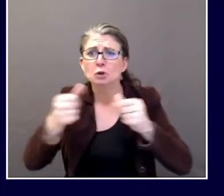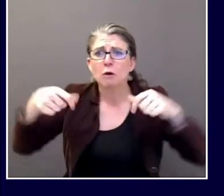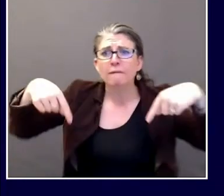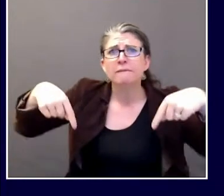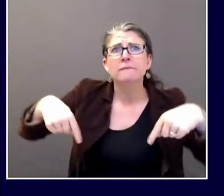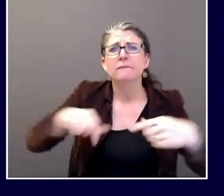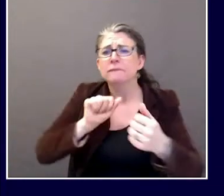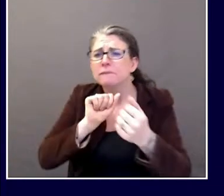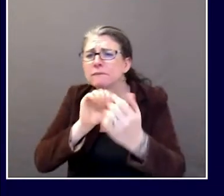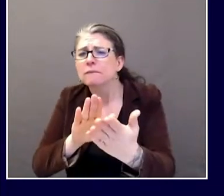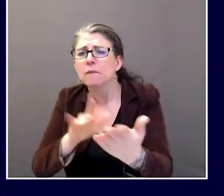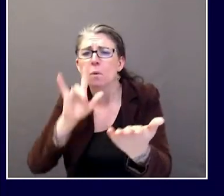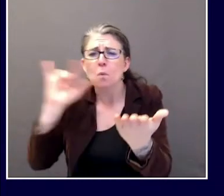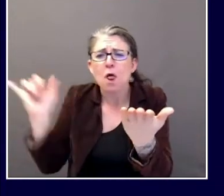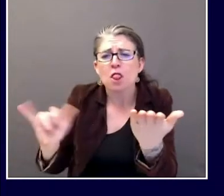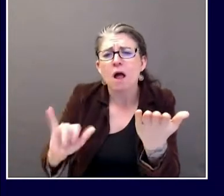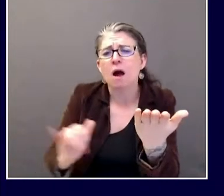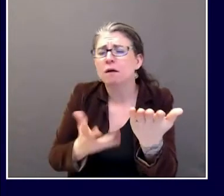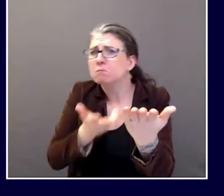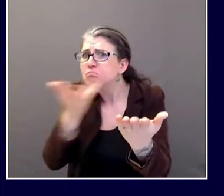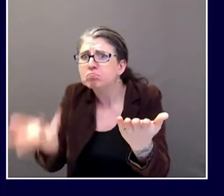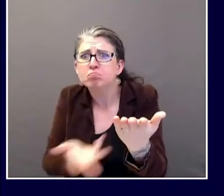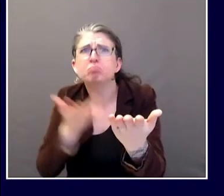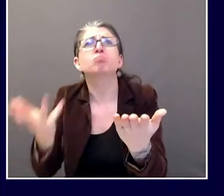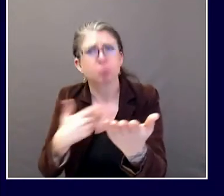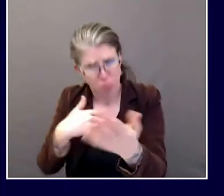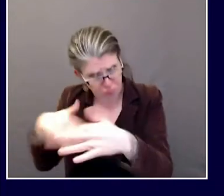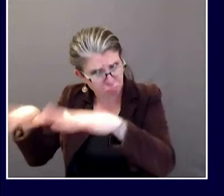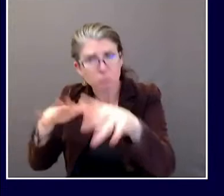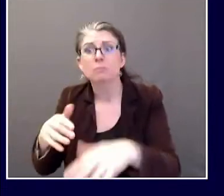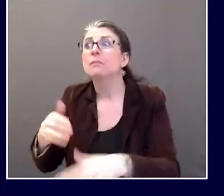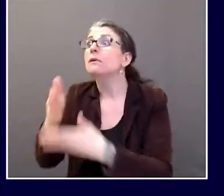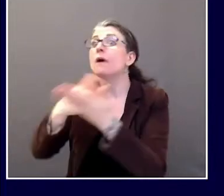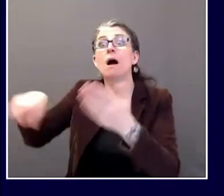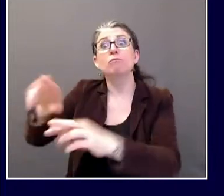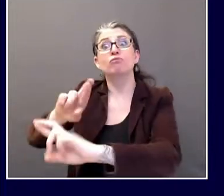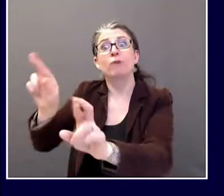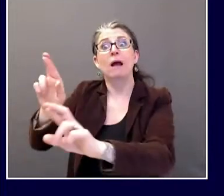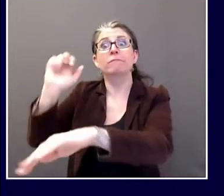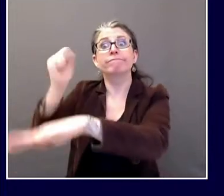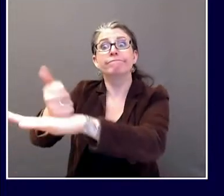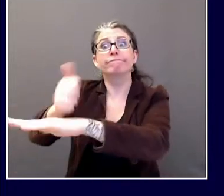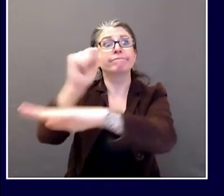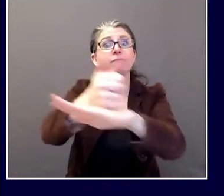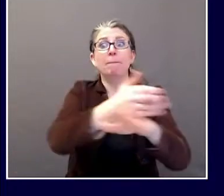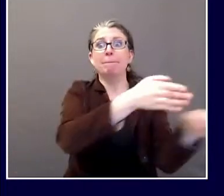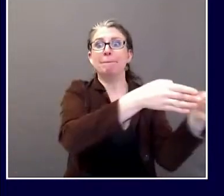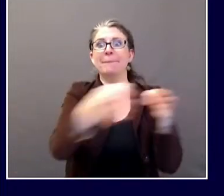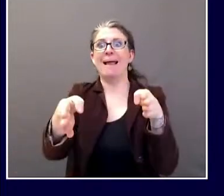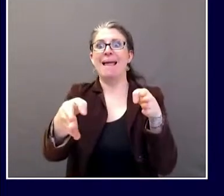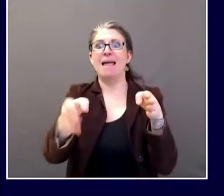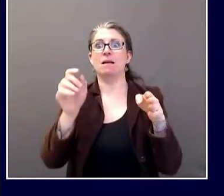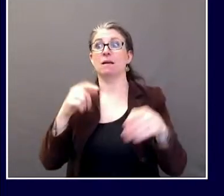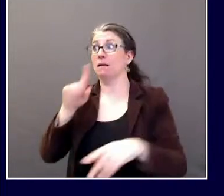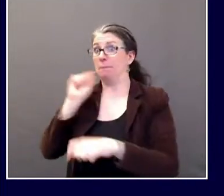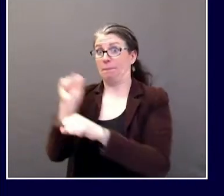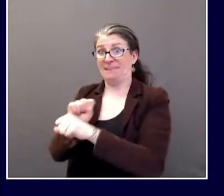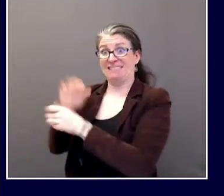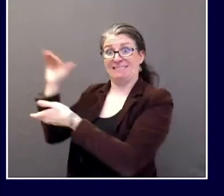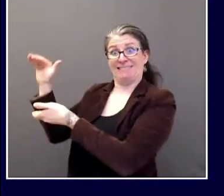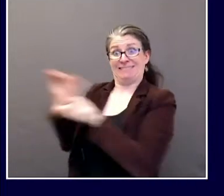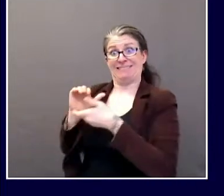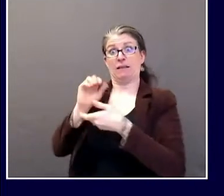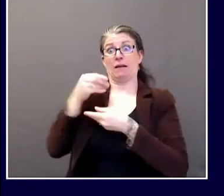it's only a matter of time before all hospitals in the state are able to register everyone and give them a spot in the